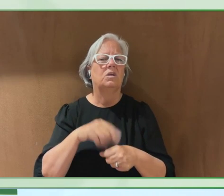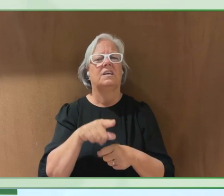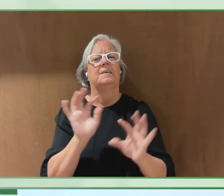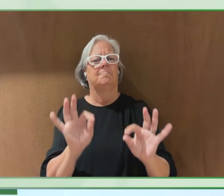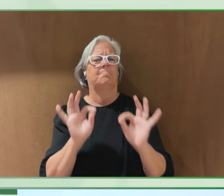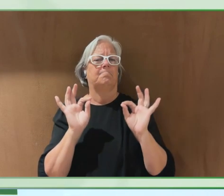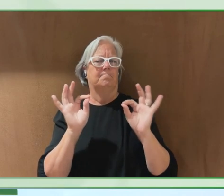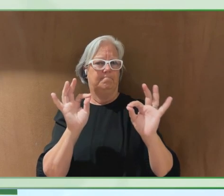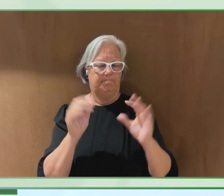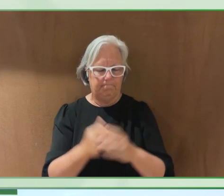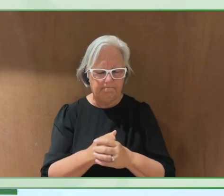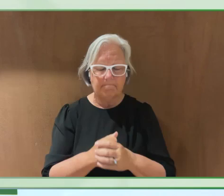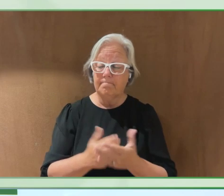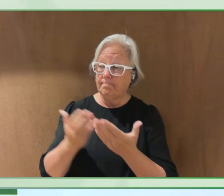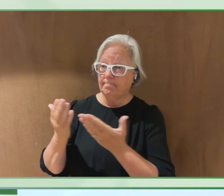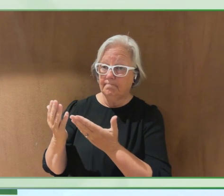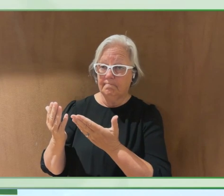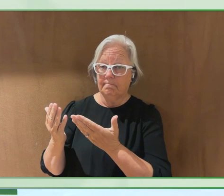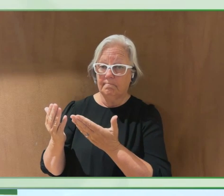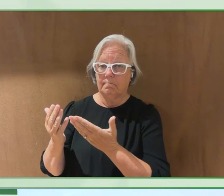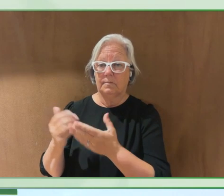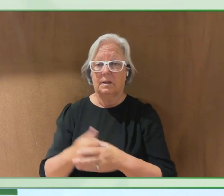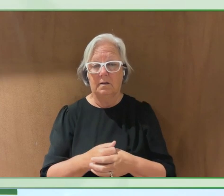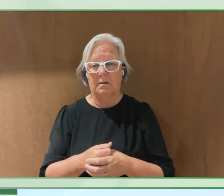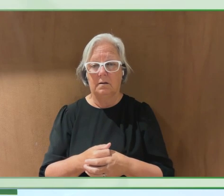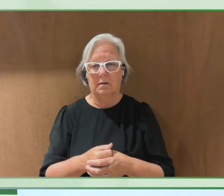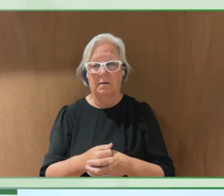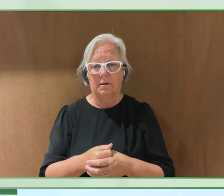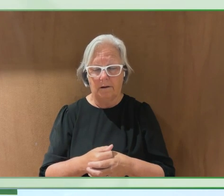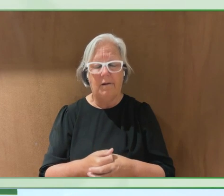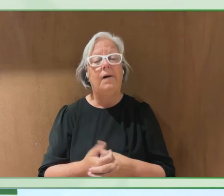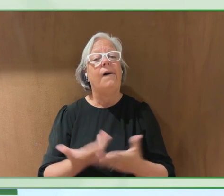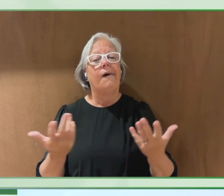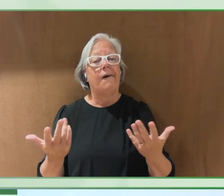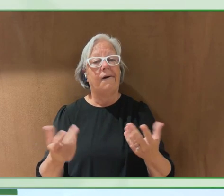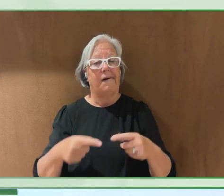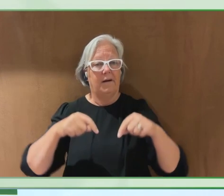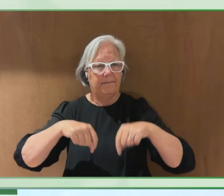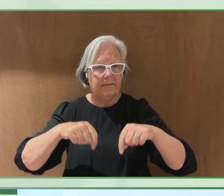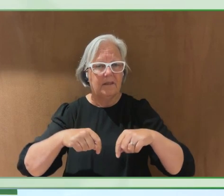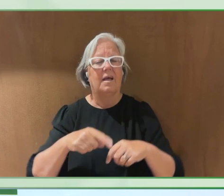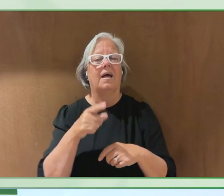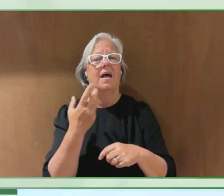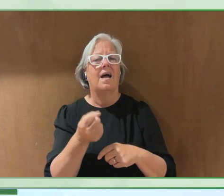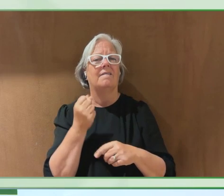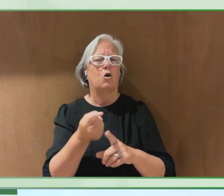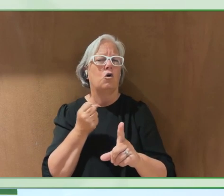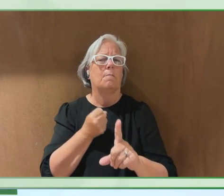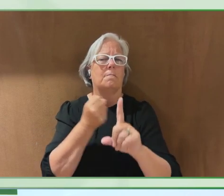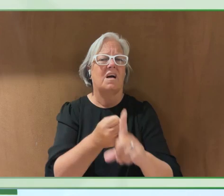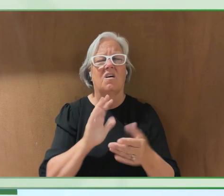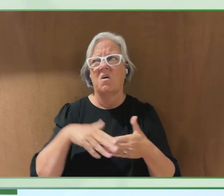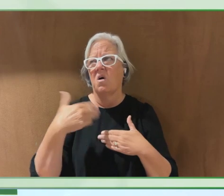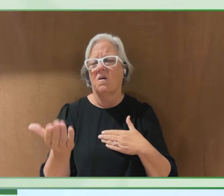Just to give you some context, now PDP, as the acronym stands, has impacted over 100,000 persons with disabilities